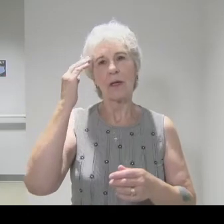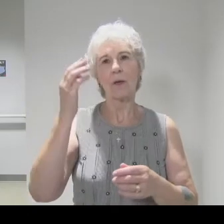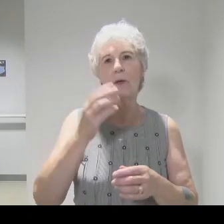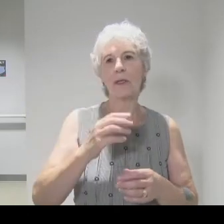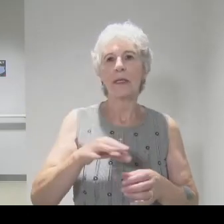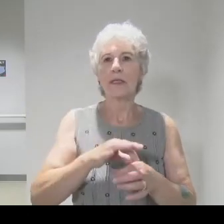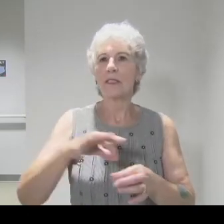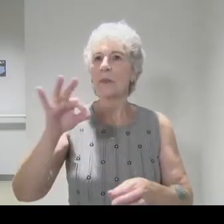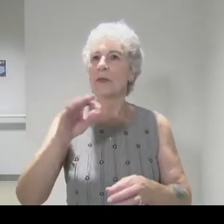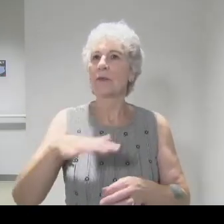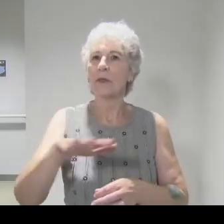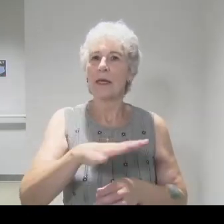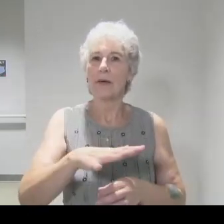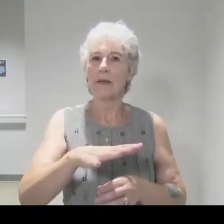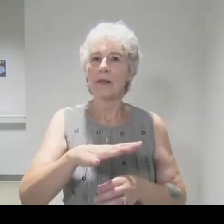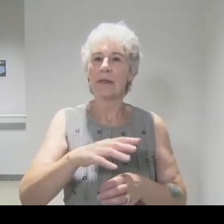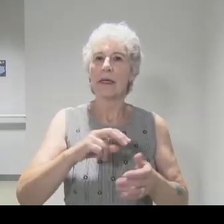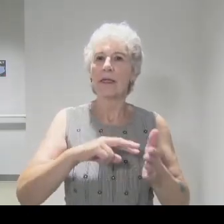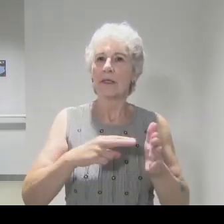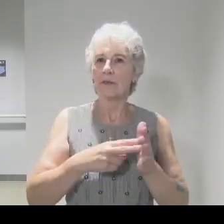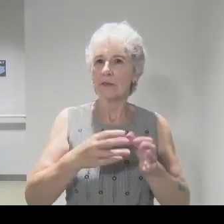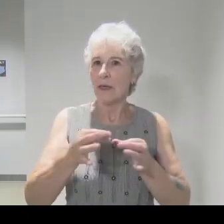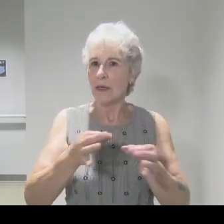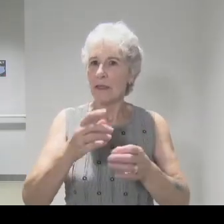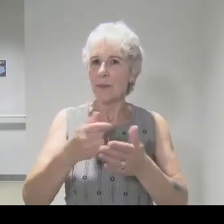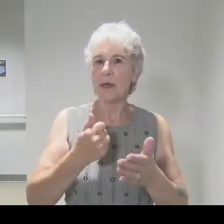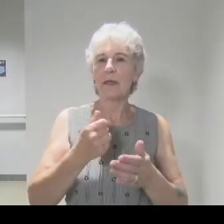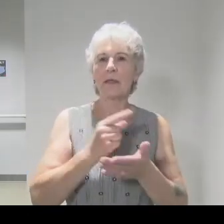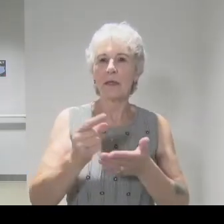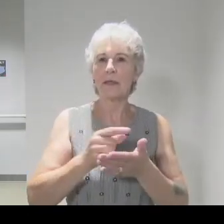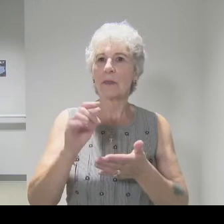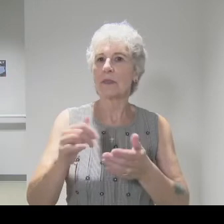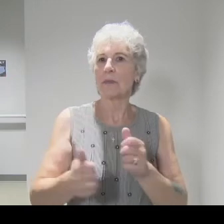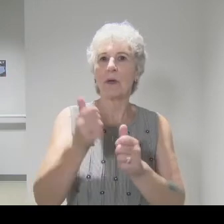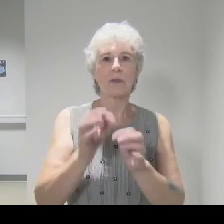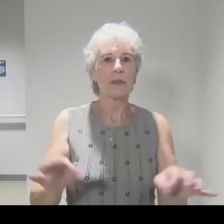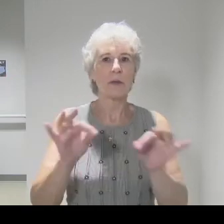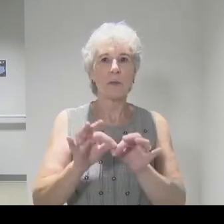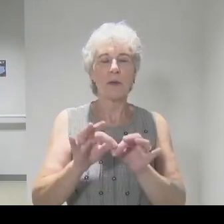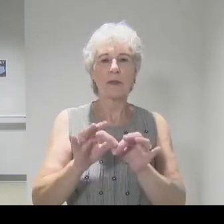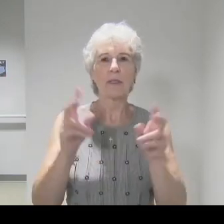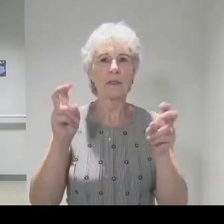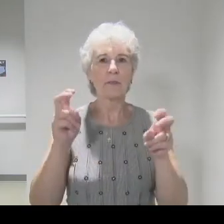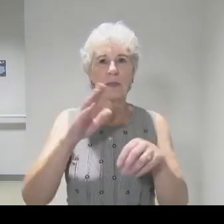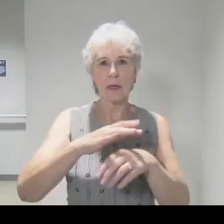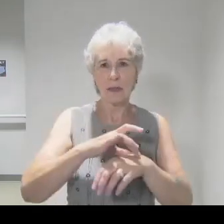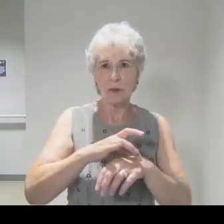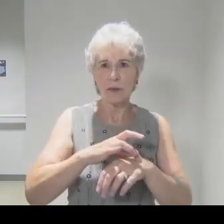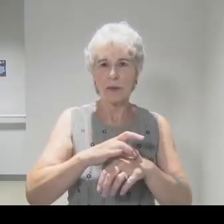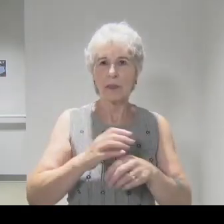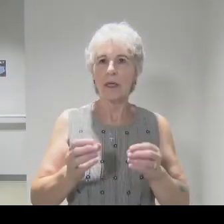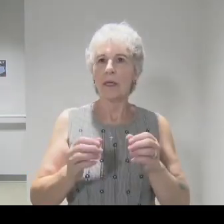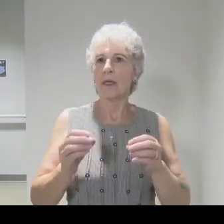realm defined by the gospel is the most important subject on the earth, more important than everything